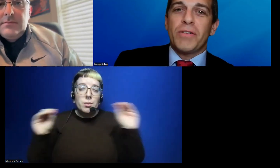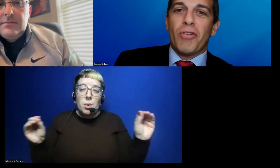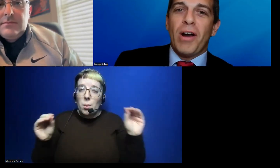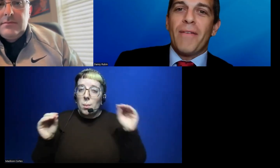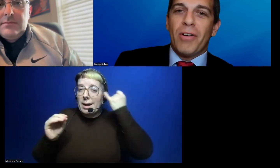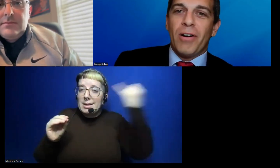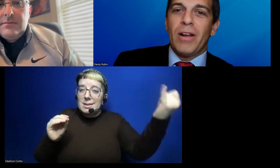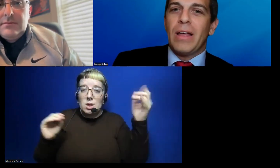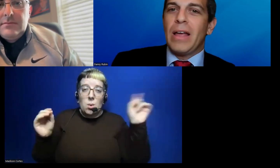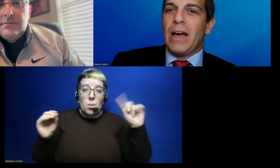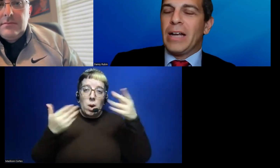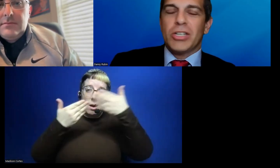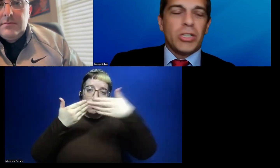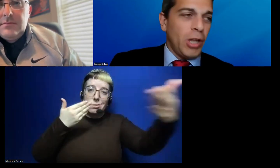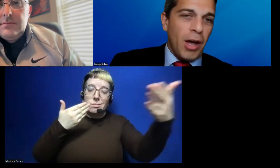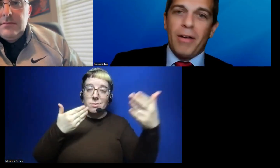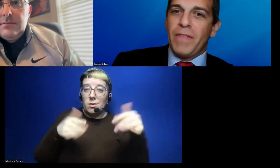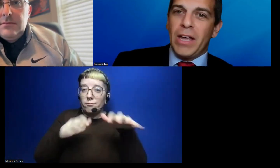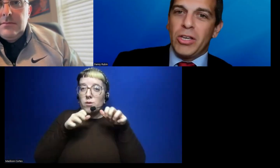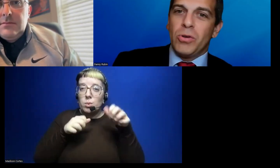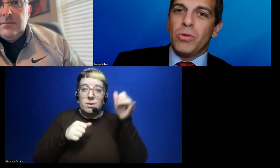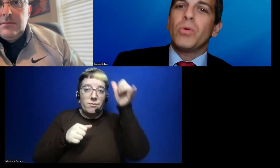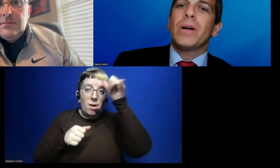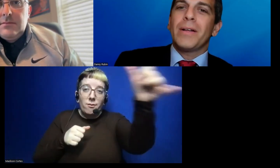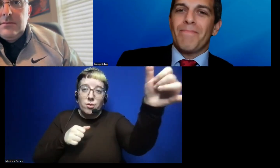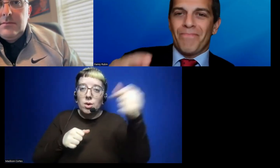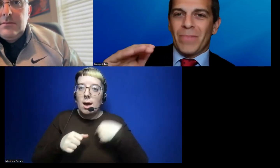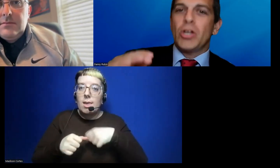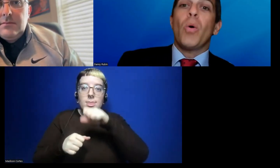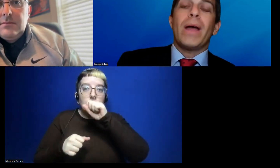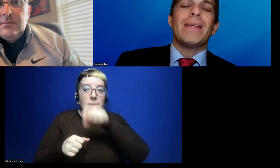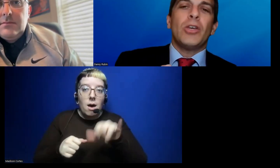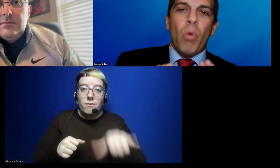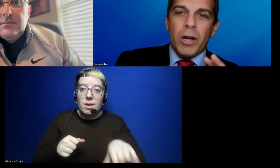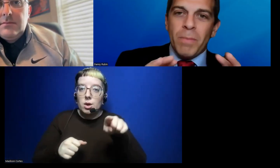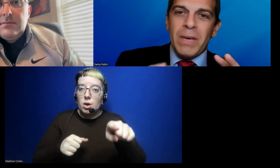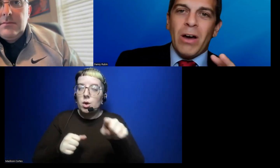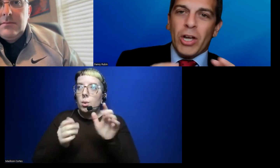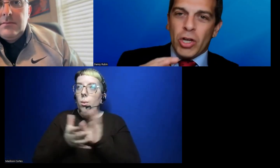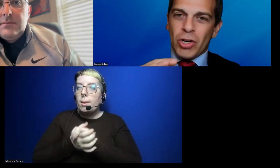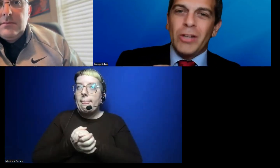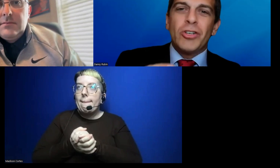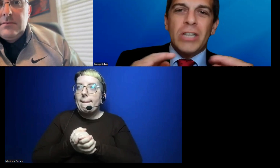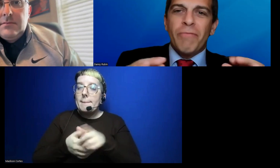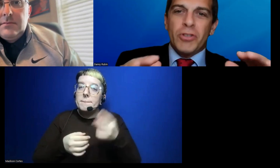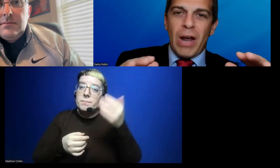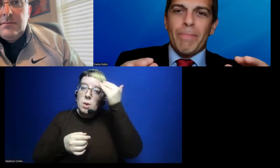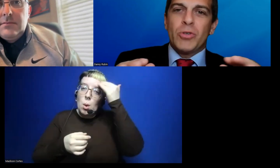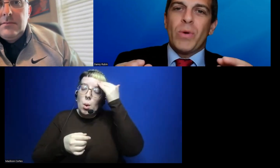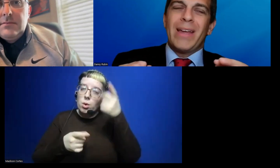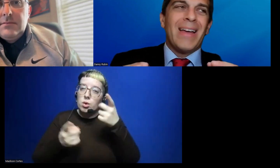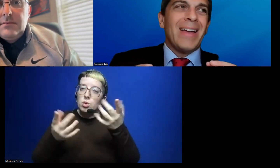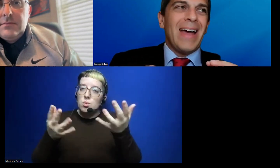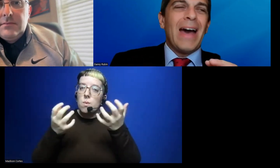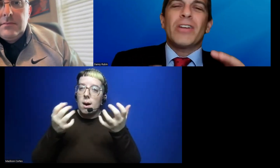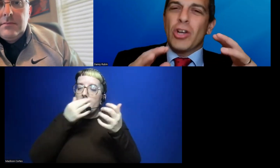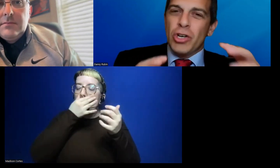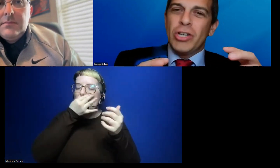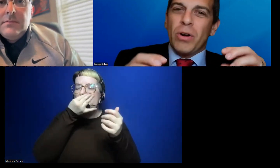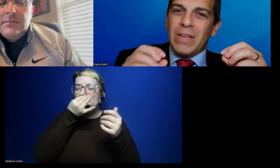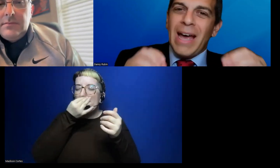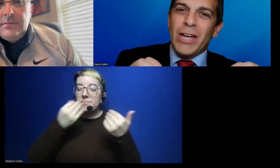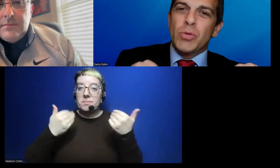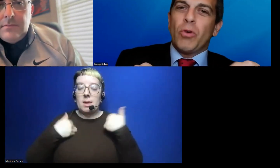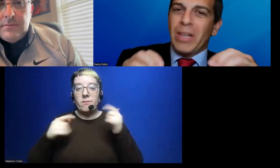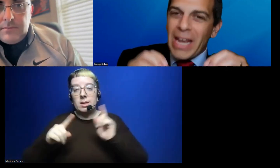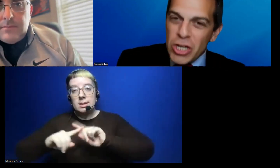They're frozen forever. I just love that you want to be on a good, there's a difference, right, between having a